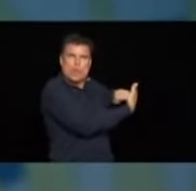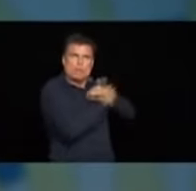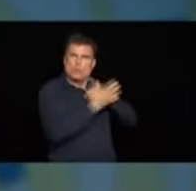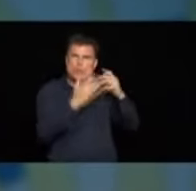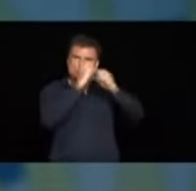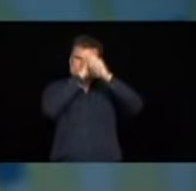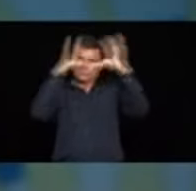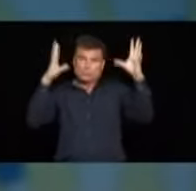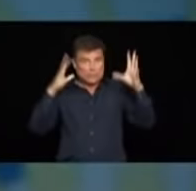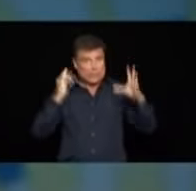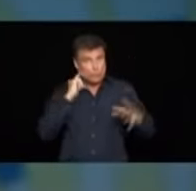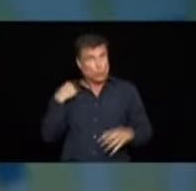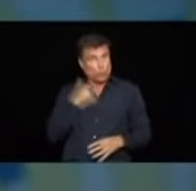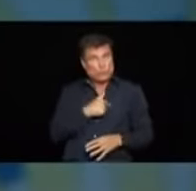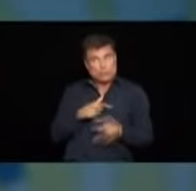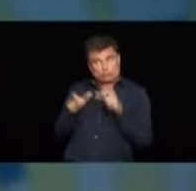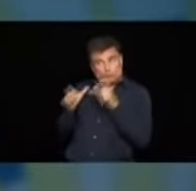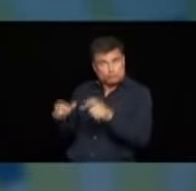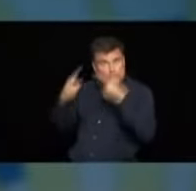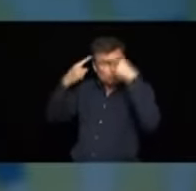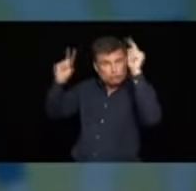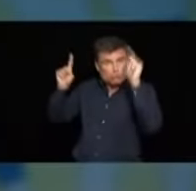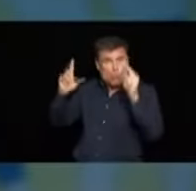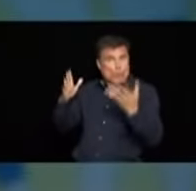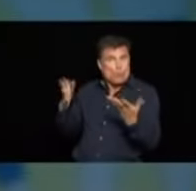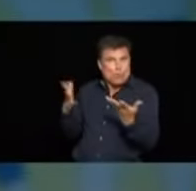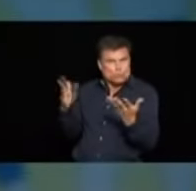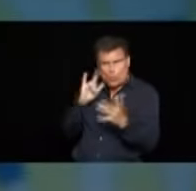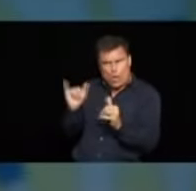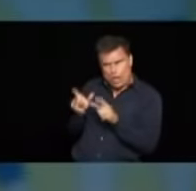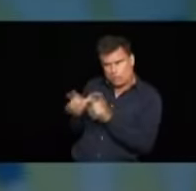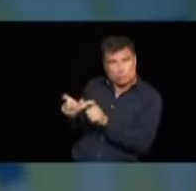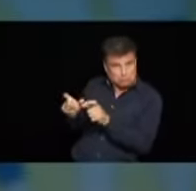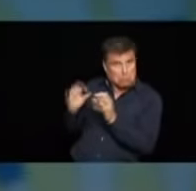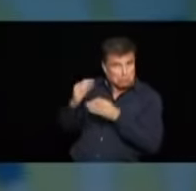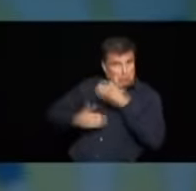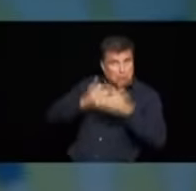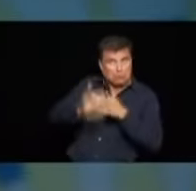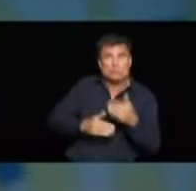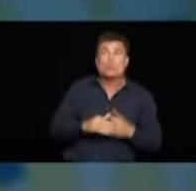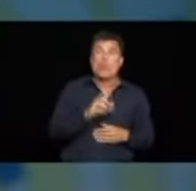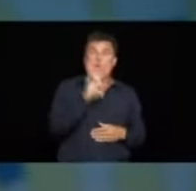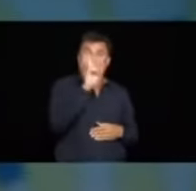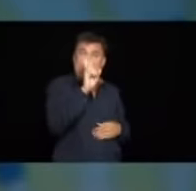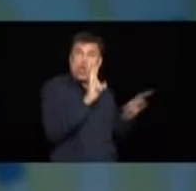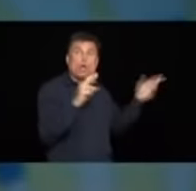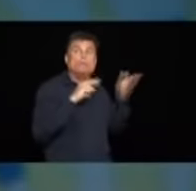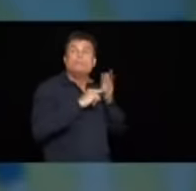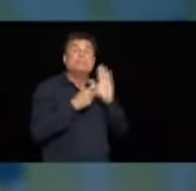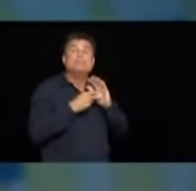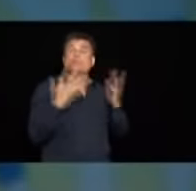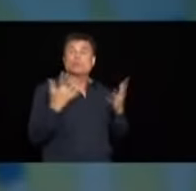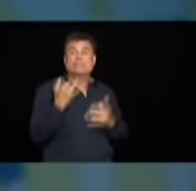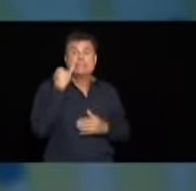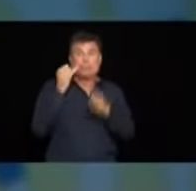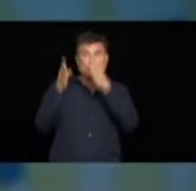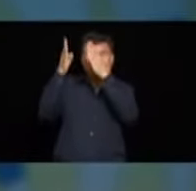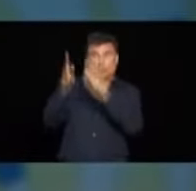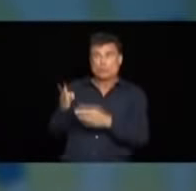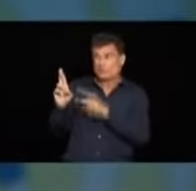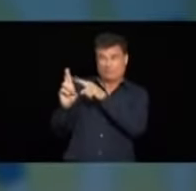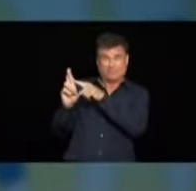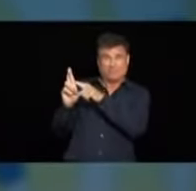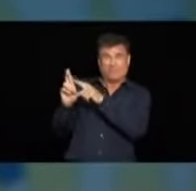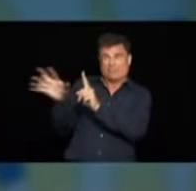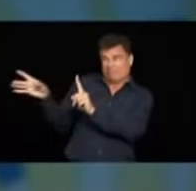at stopping those chains of transmission. So it's the number about how many people I infect if I get sick. And